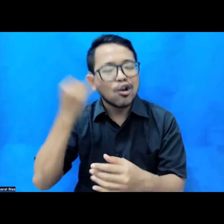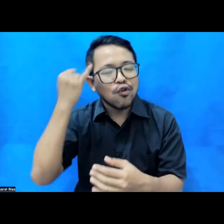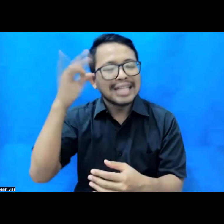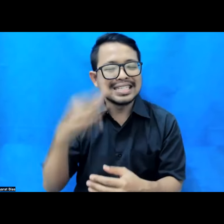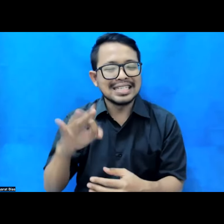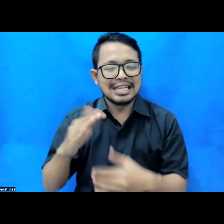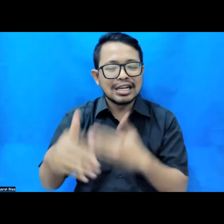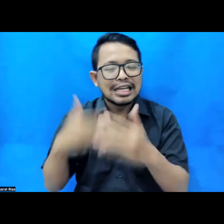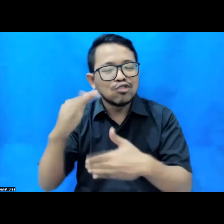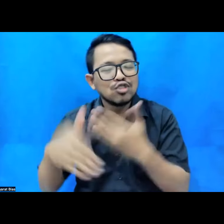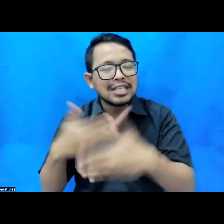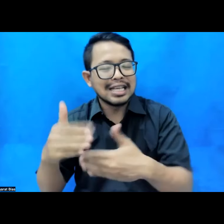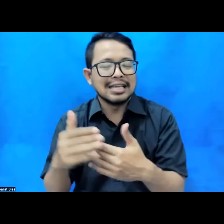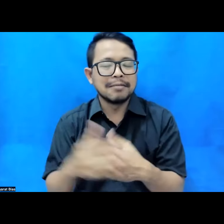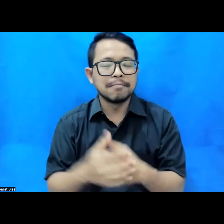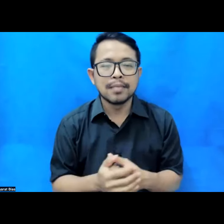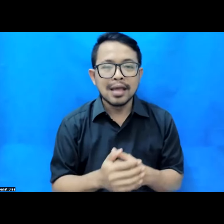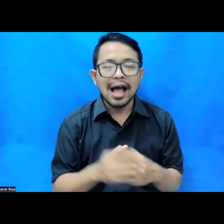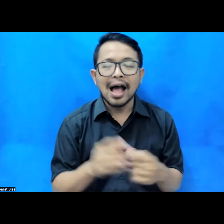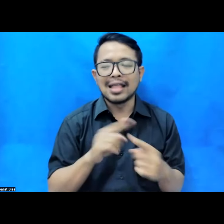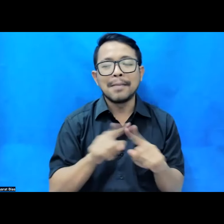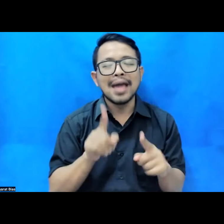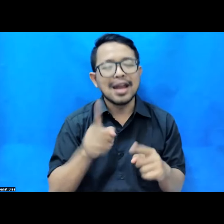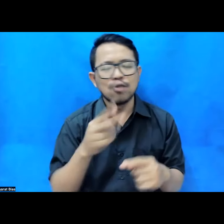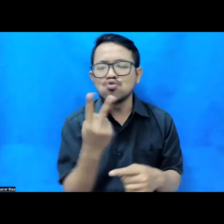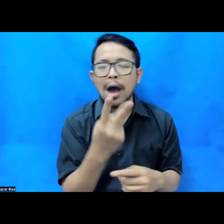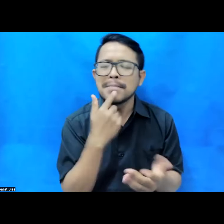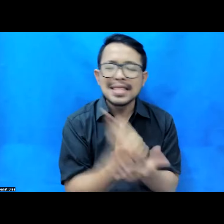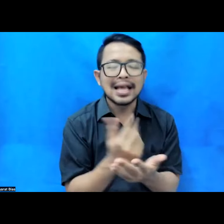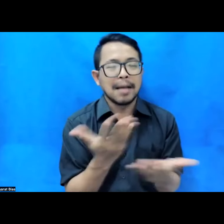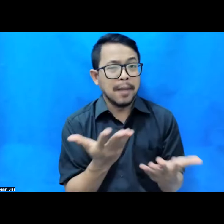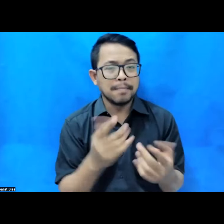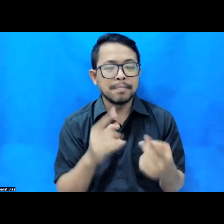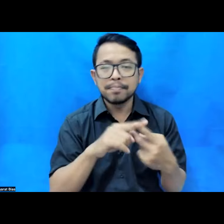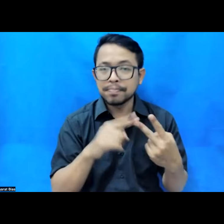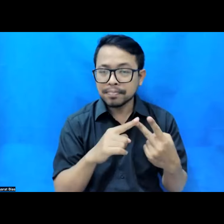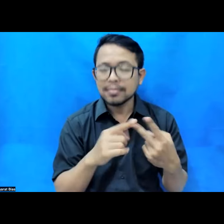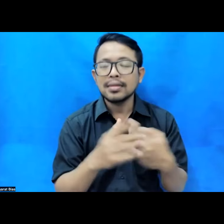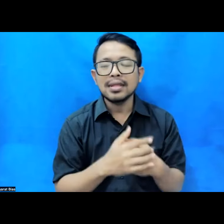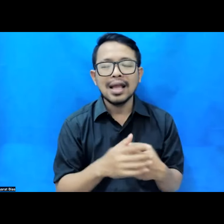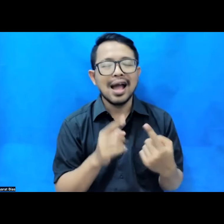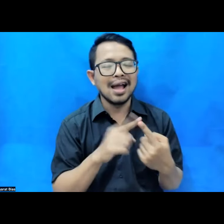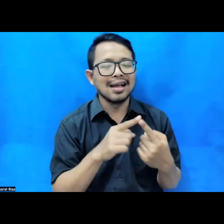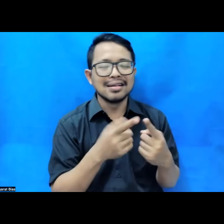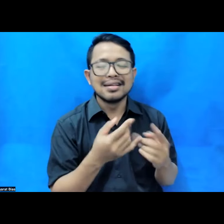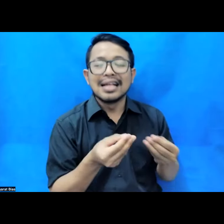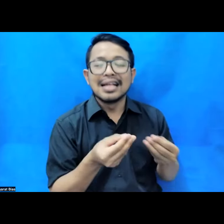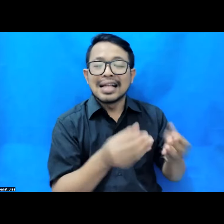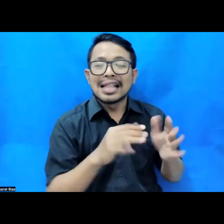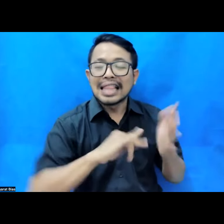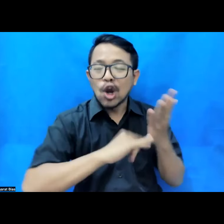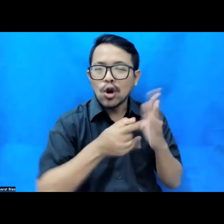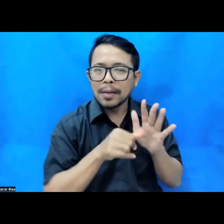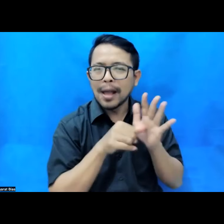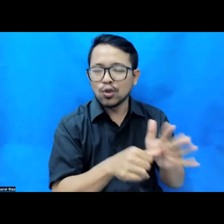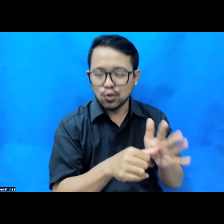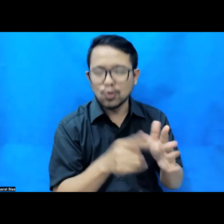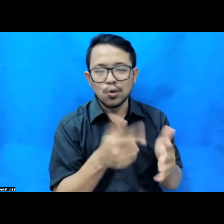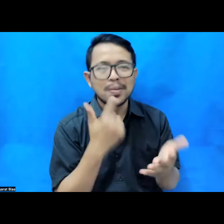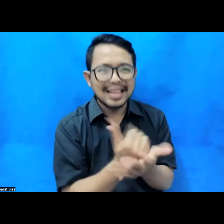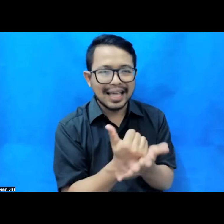couple of key points. One, that it's all very well getting assistive technology into the hands of the people who need it, but if the